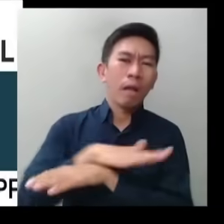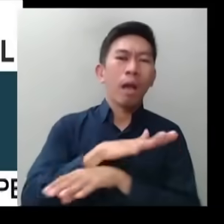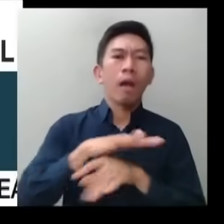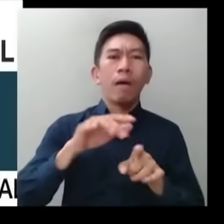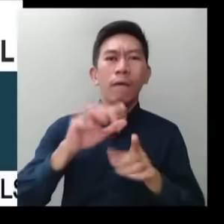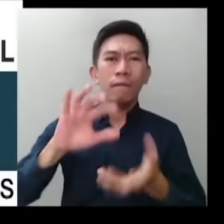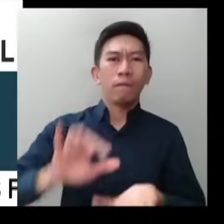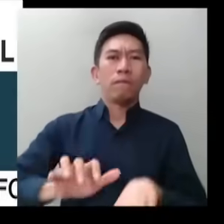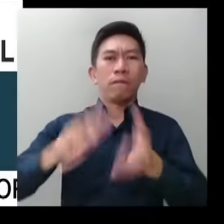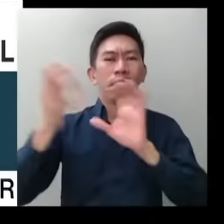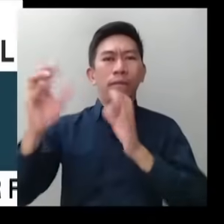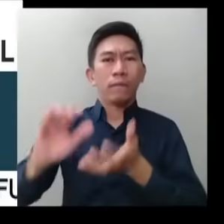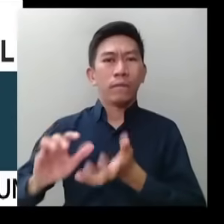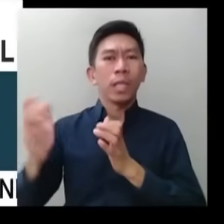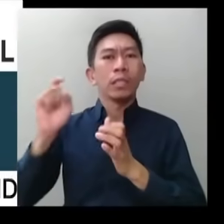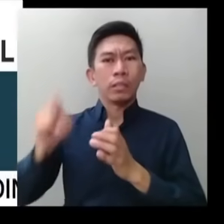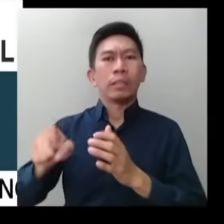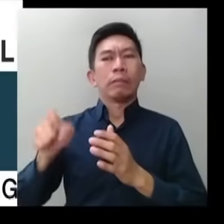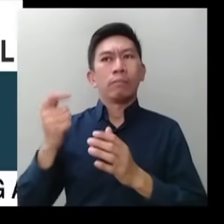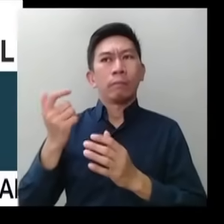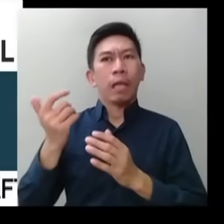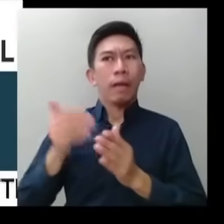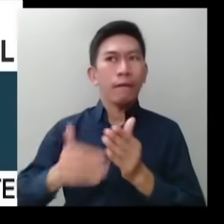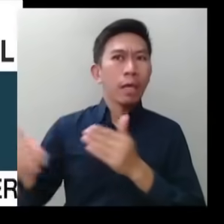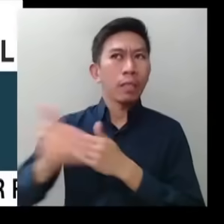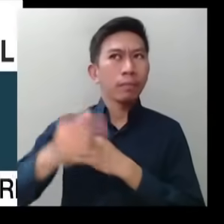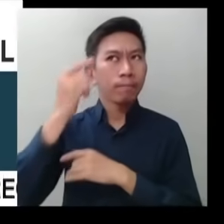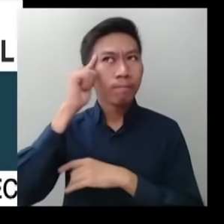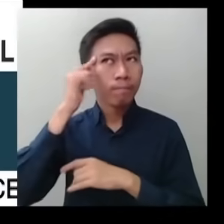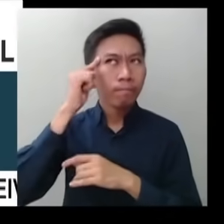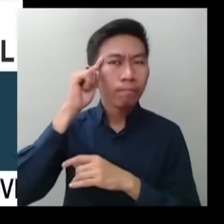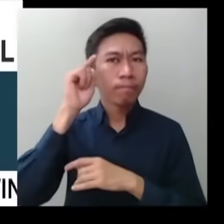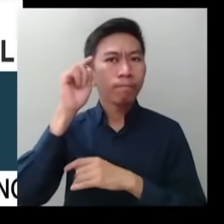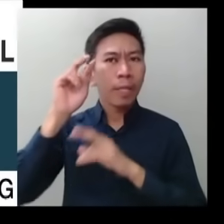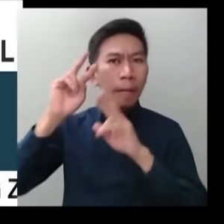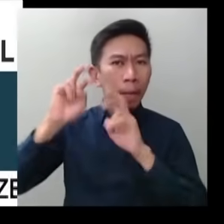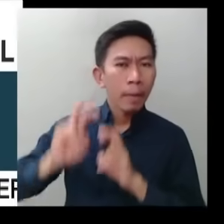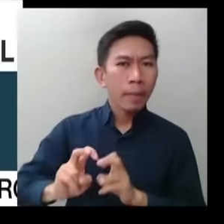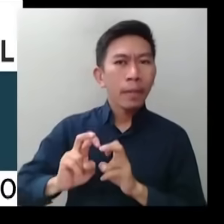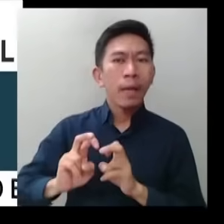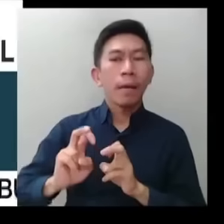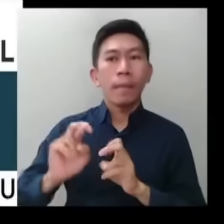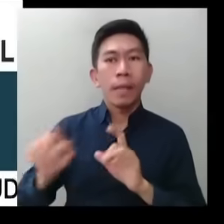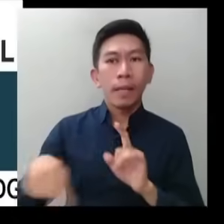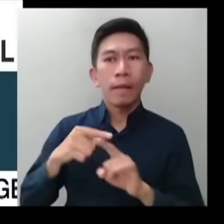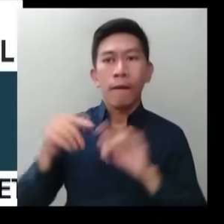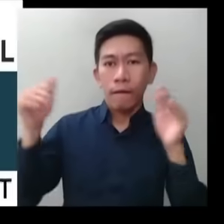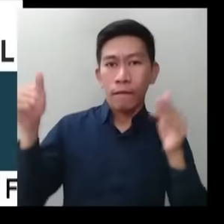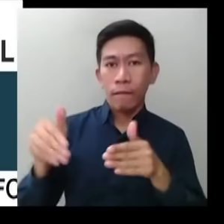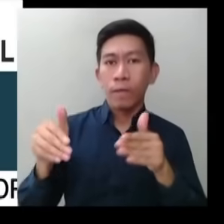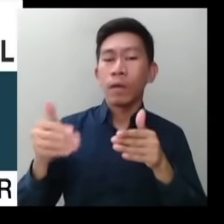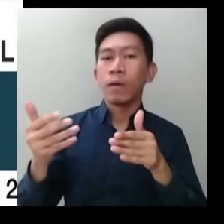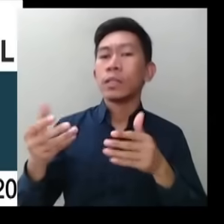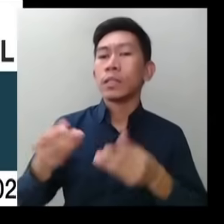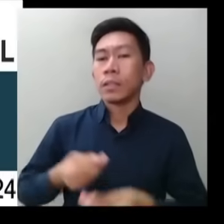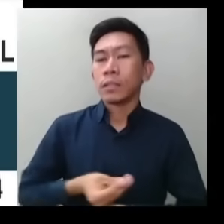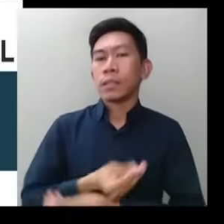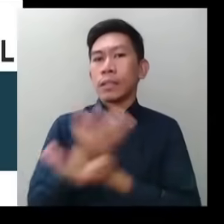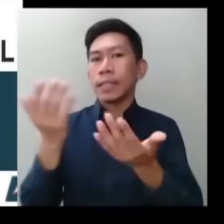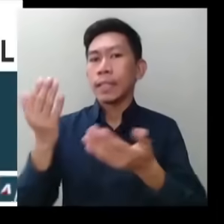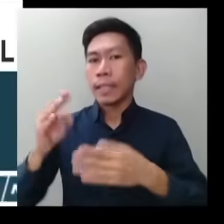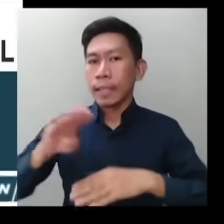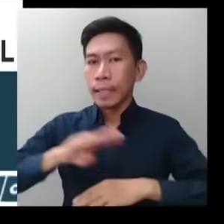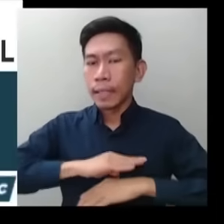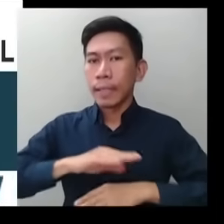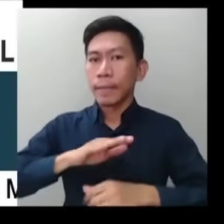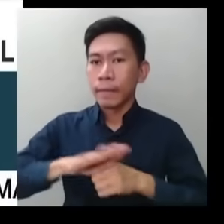be one step ahead, especially focused on providing adequate, efficient, and timely response